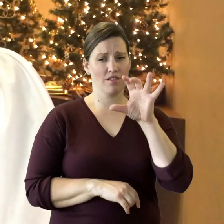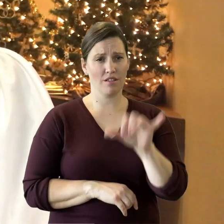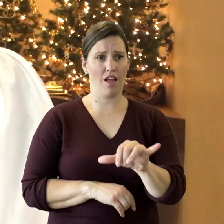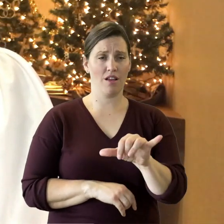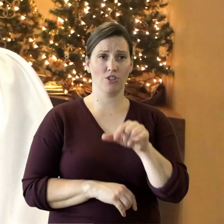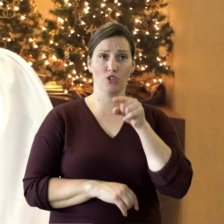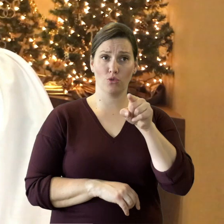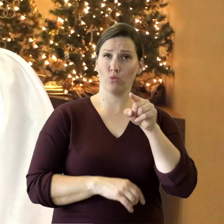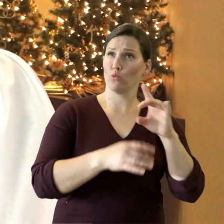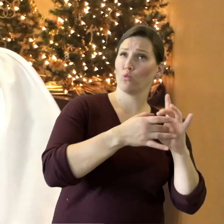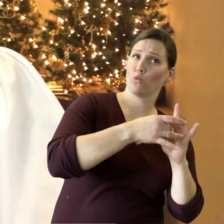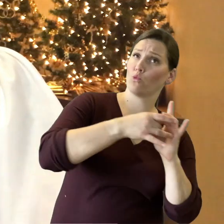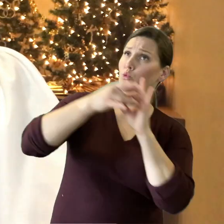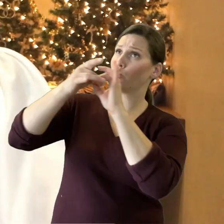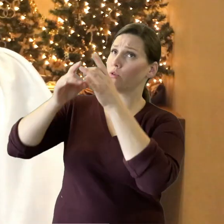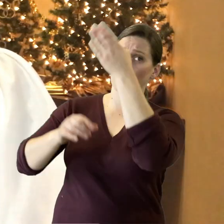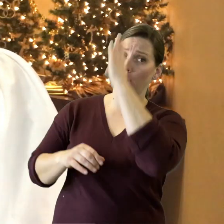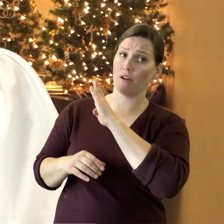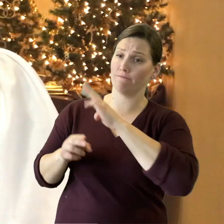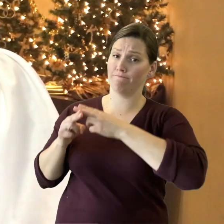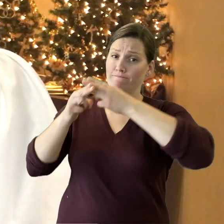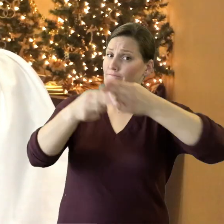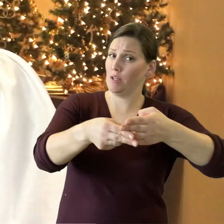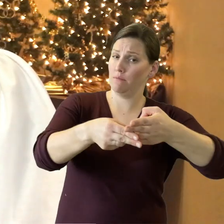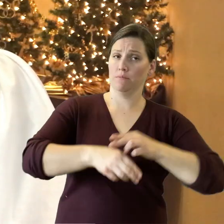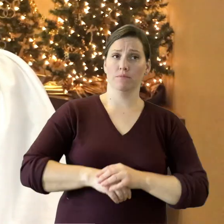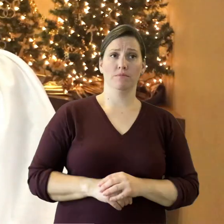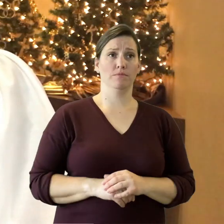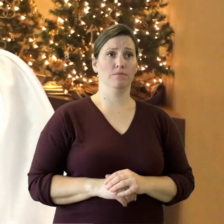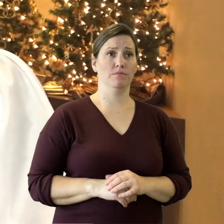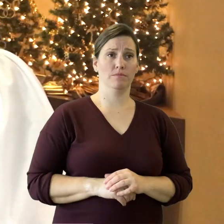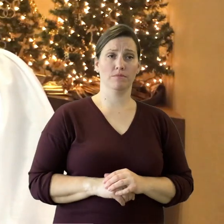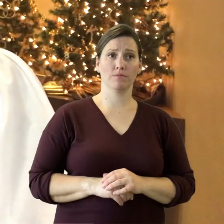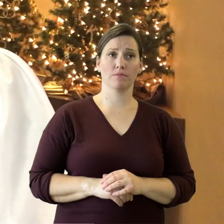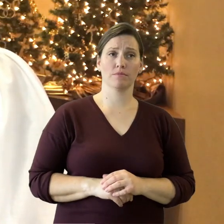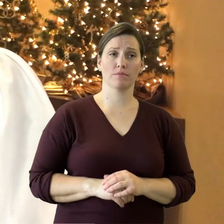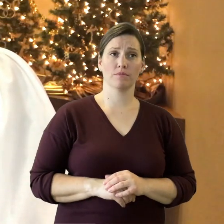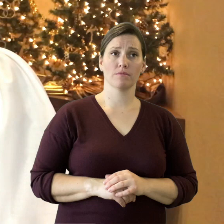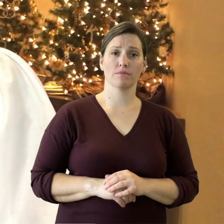That's who you belong to. God has put his name on you.